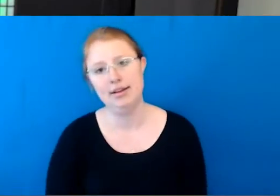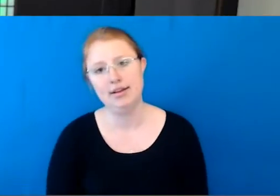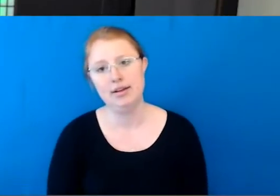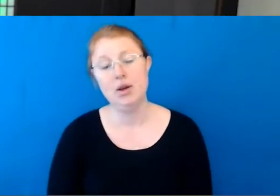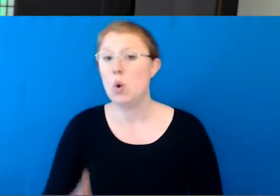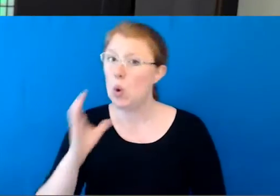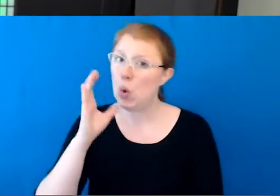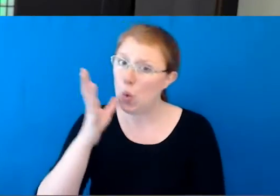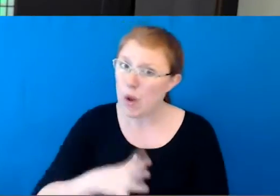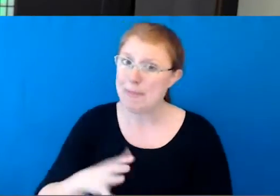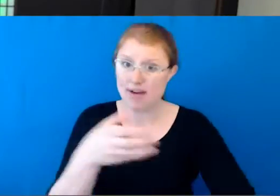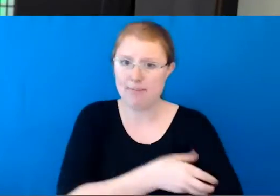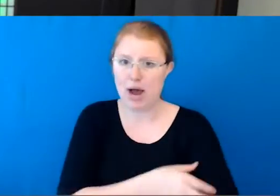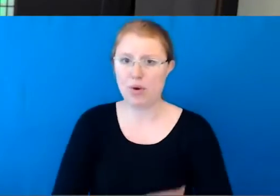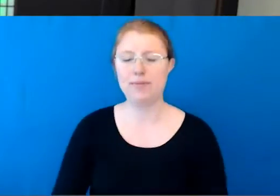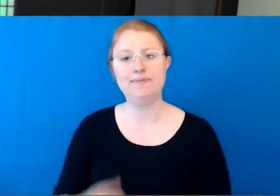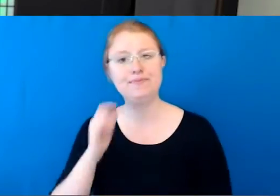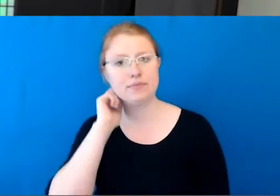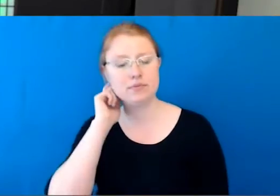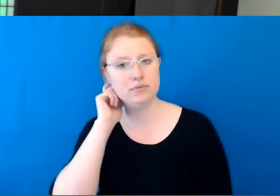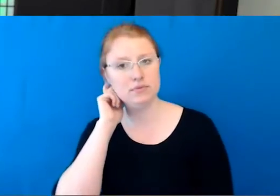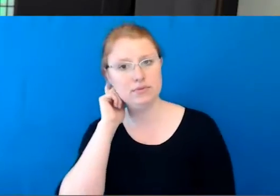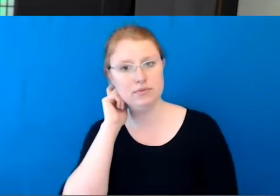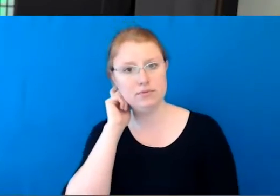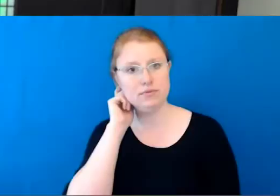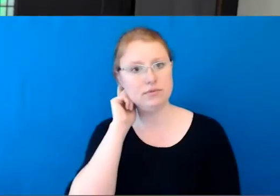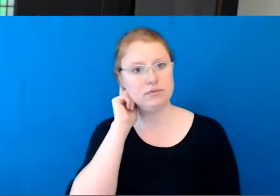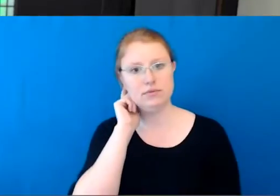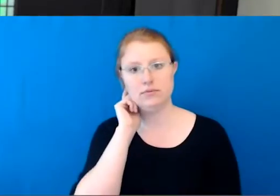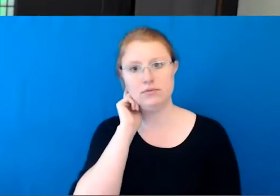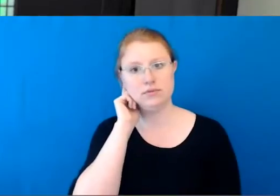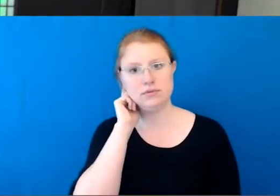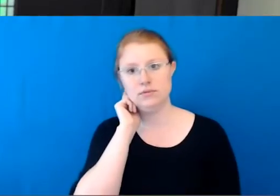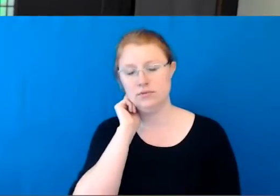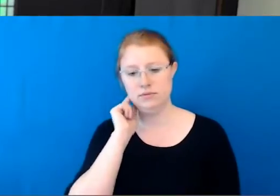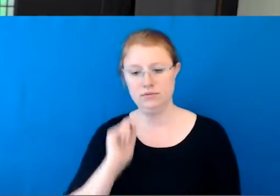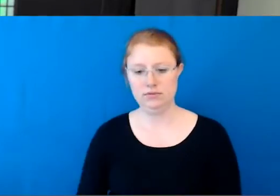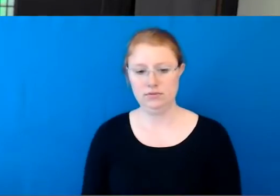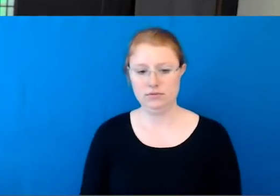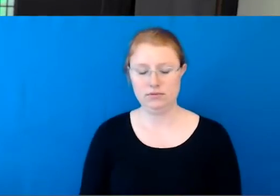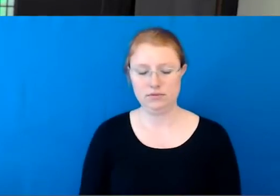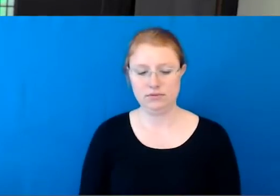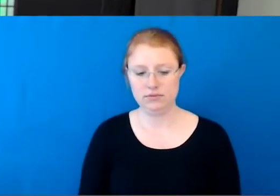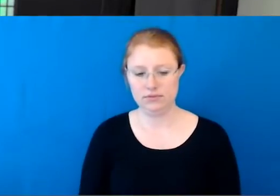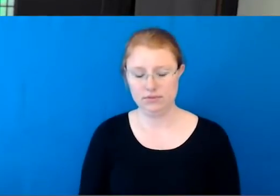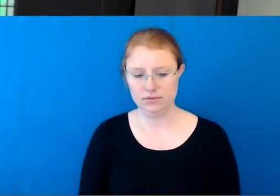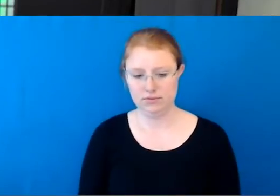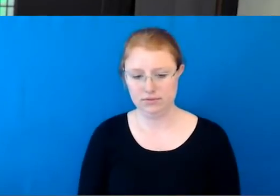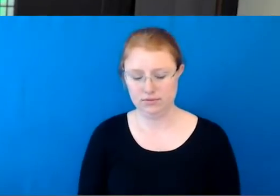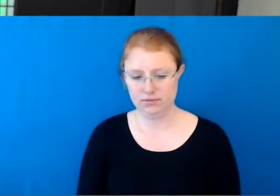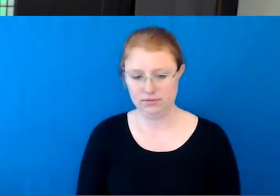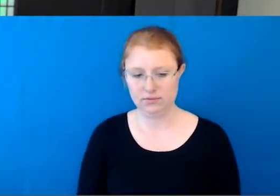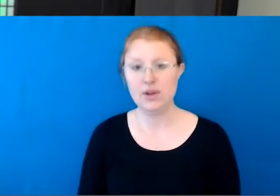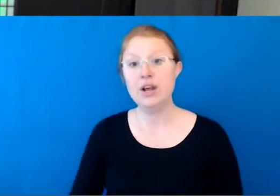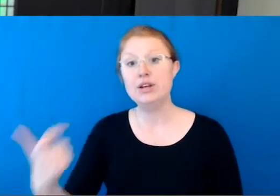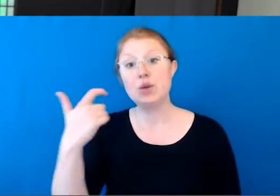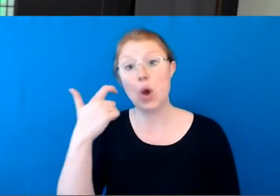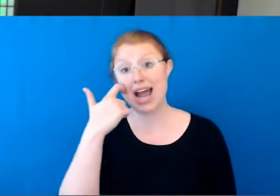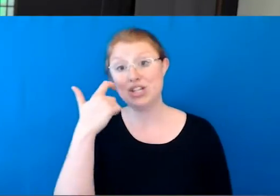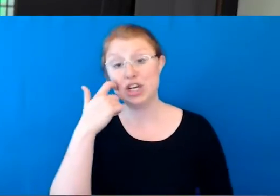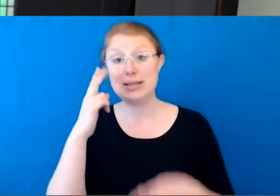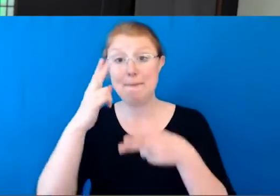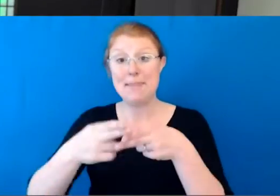head in ways that are best for the family and best for your relationship and best for you. Women have a lot of power.